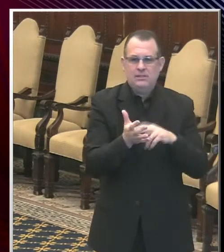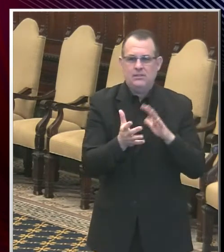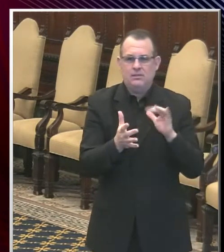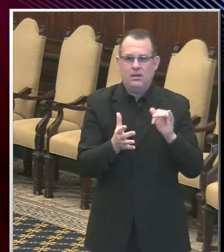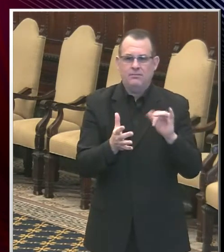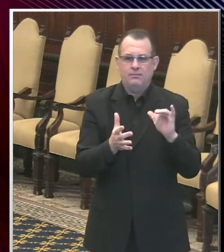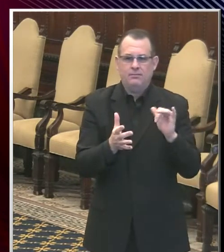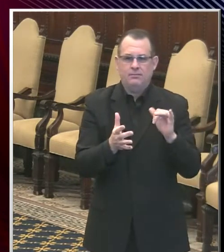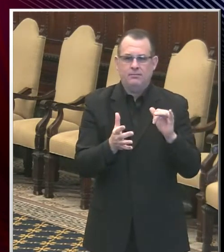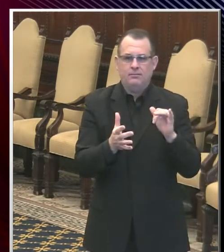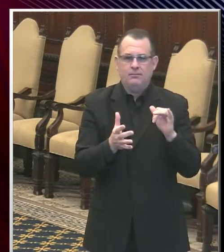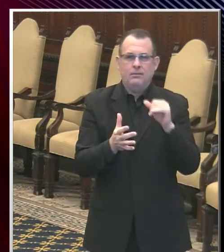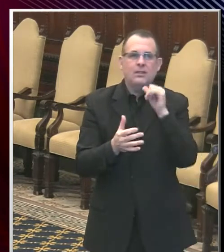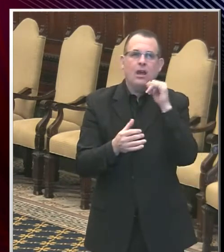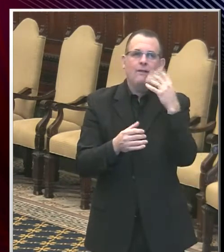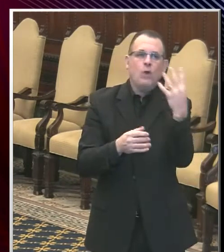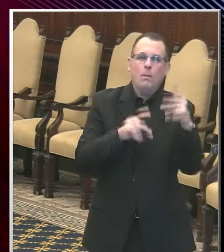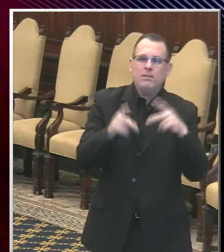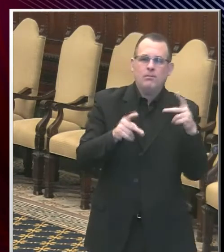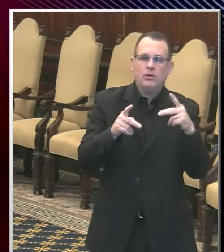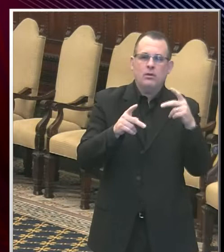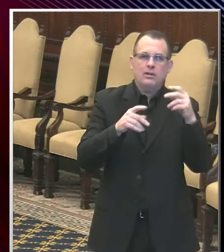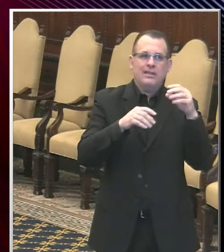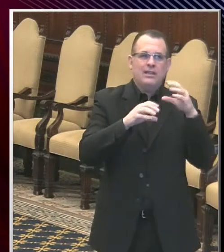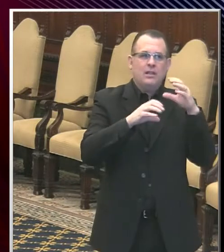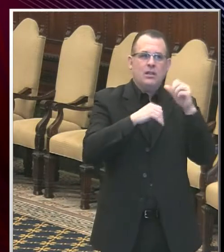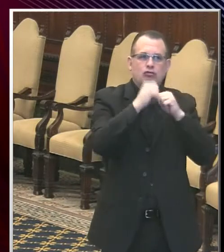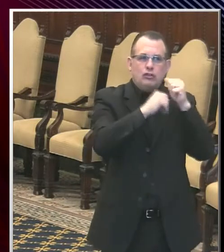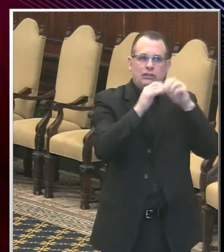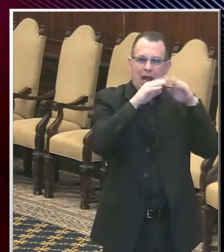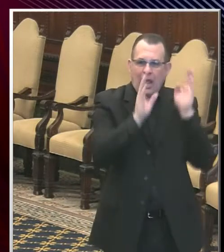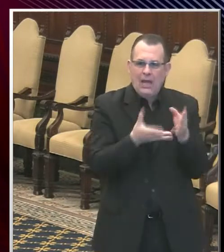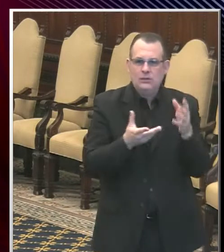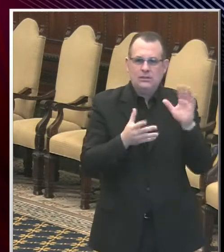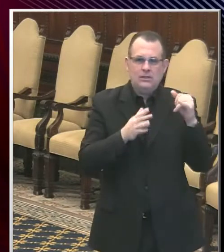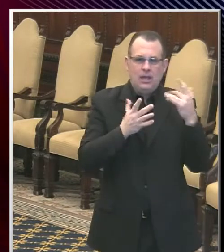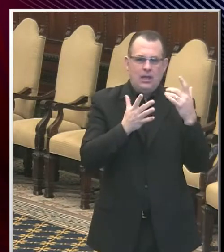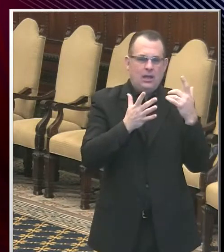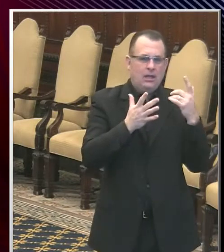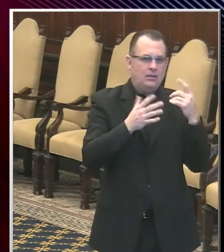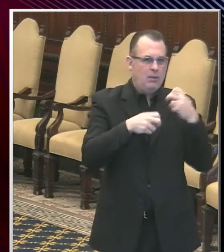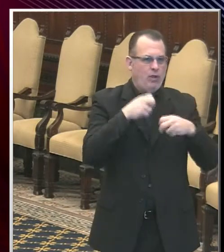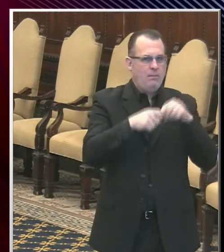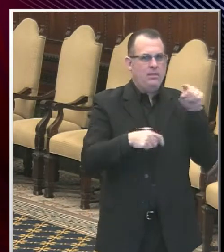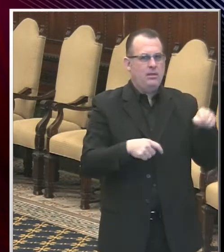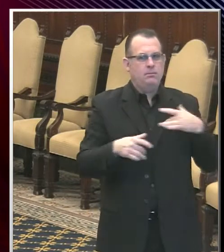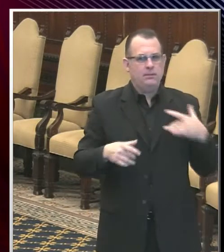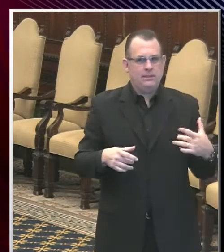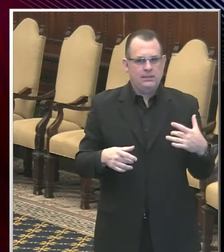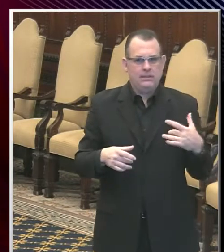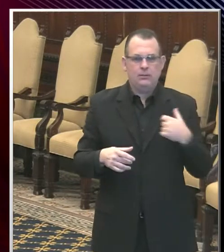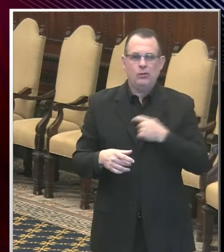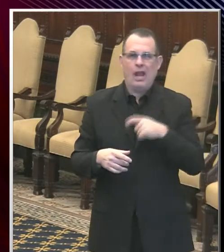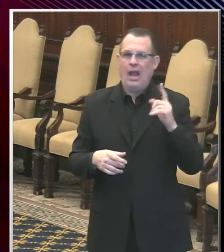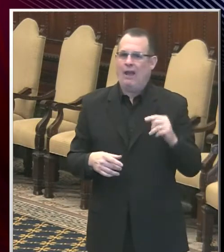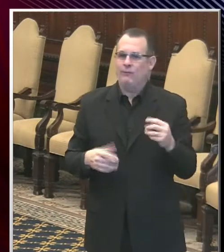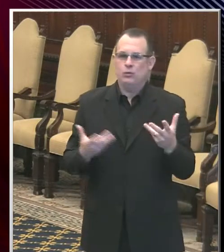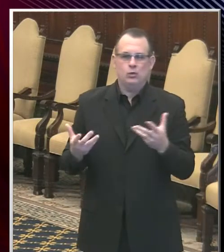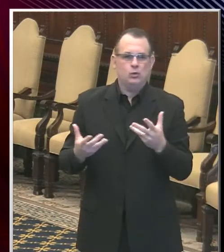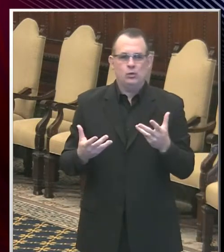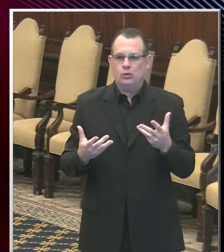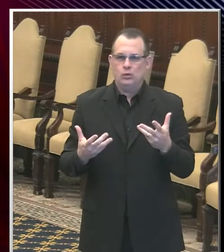4 people in a residential construction project at one time, and we'll have to continue to